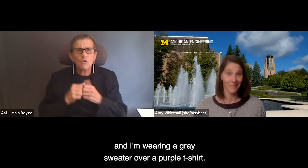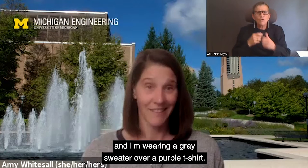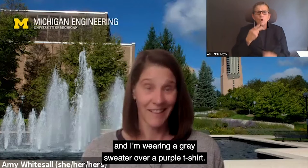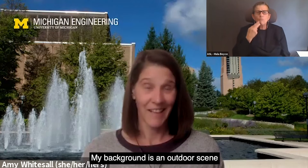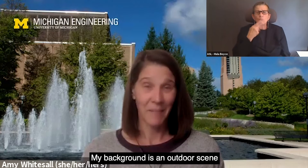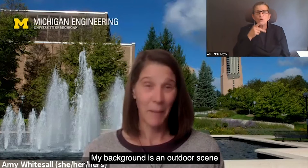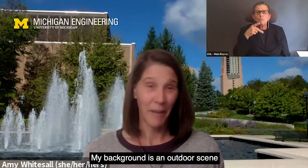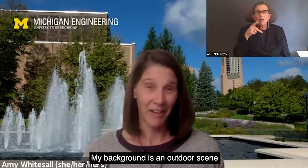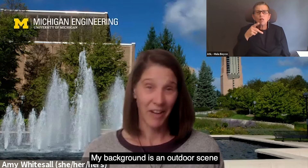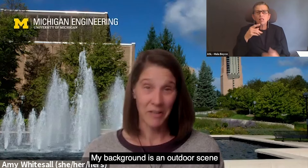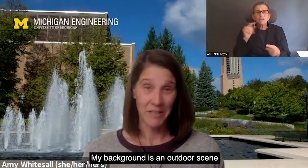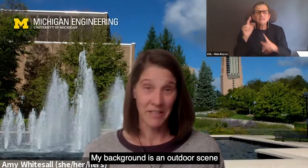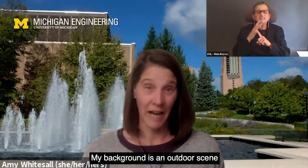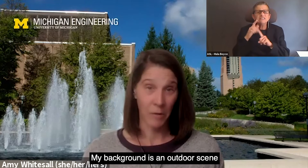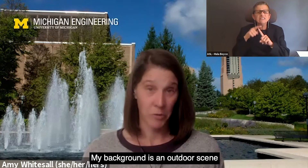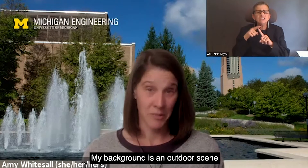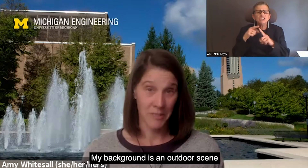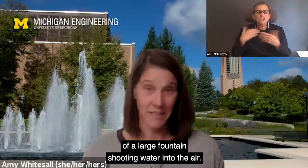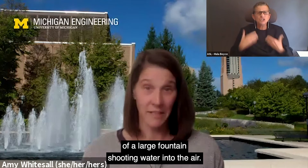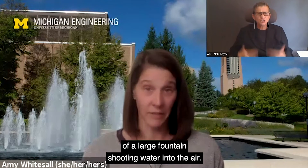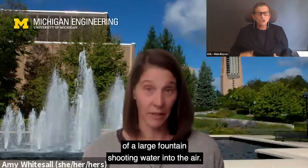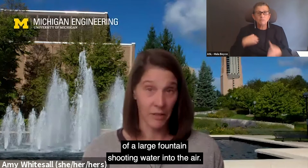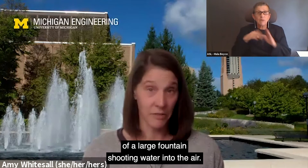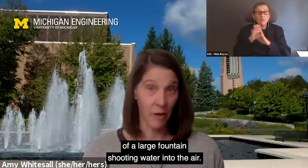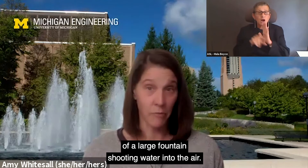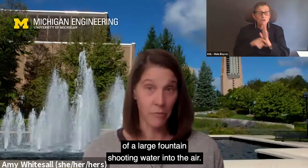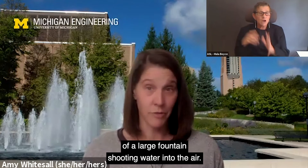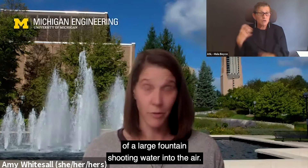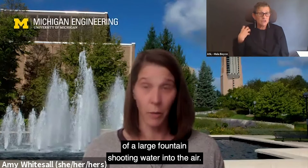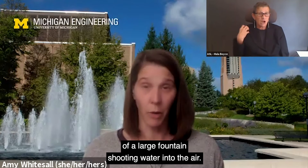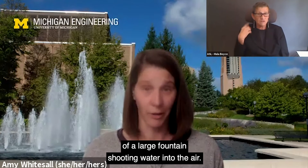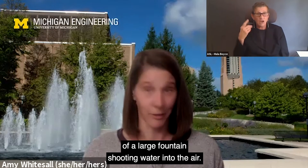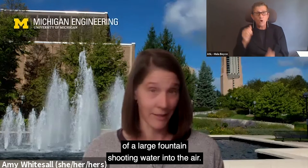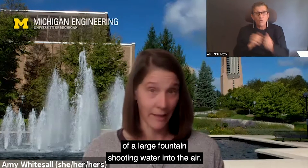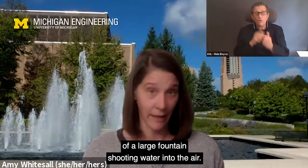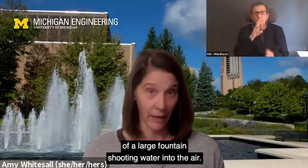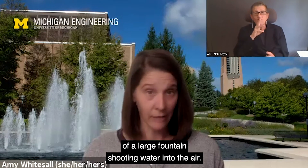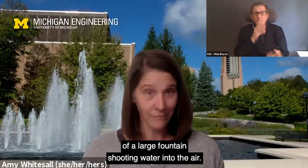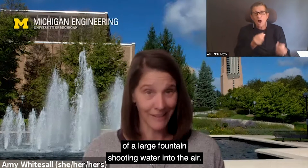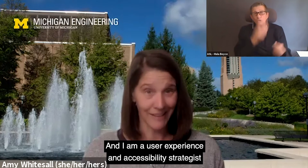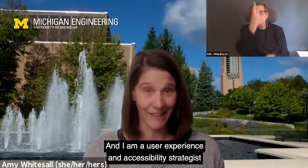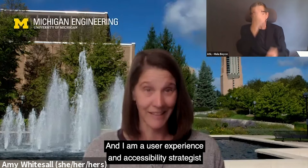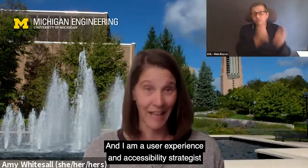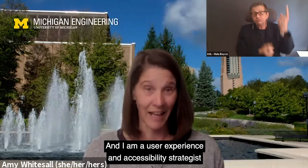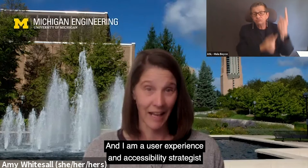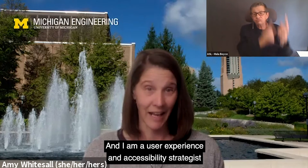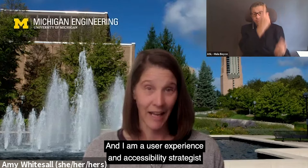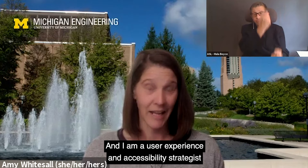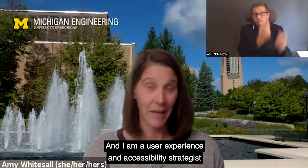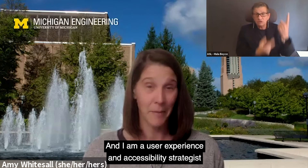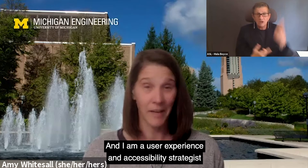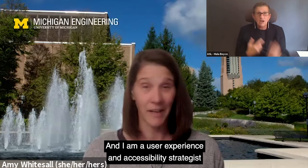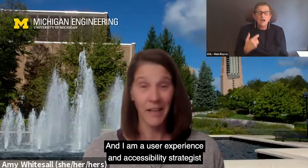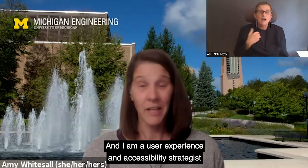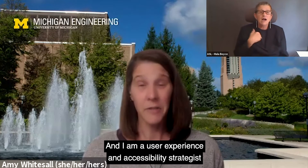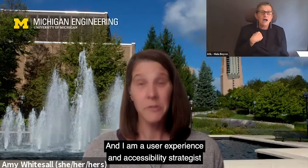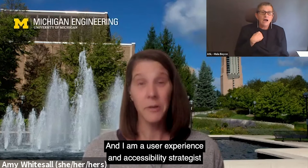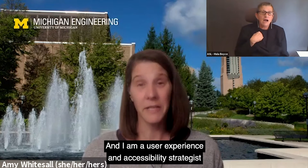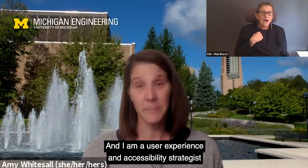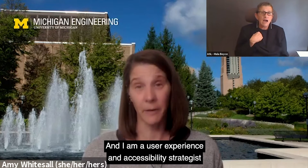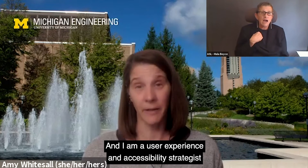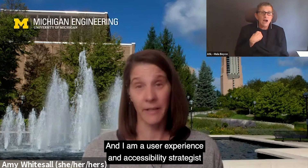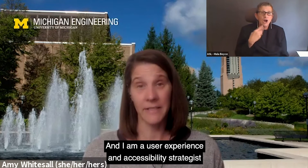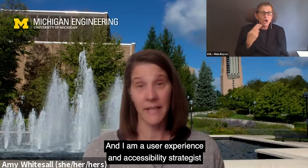t-shirt. My background is an outdoor scene of a large fountain shooting water into the air, and I am a